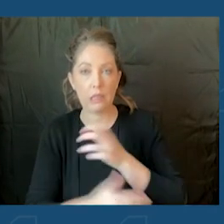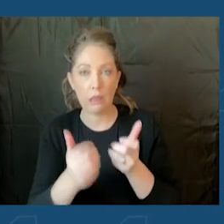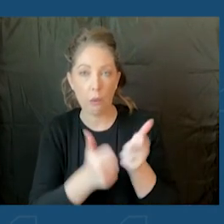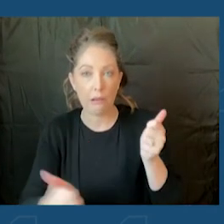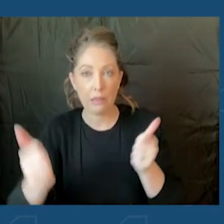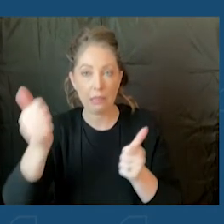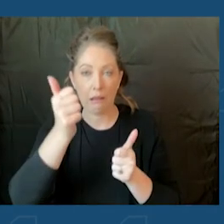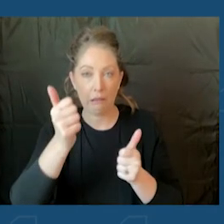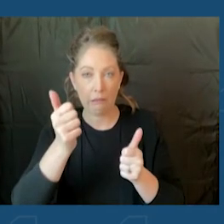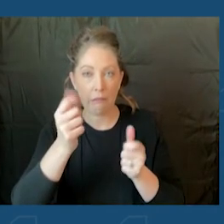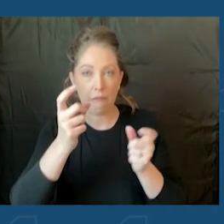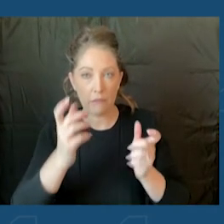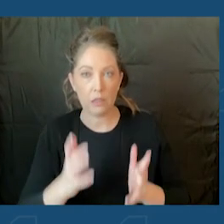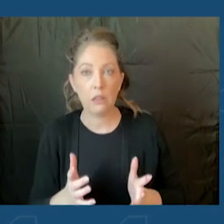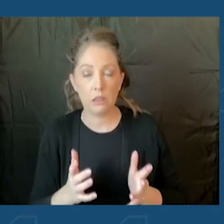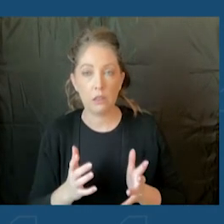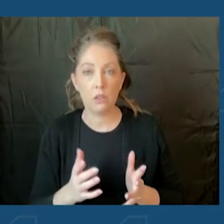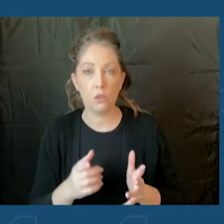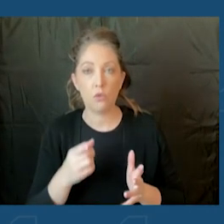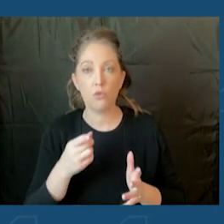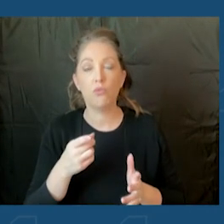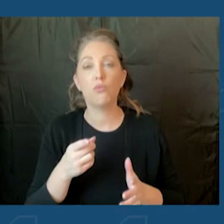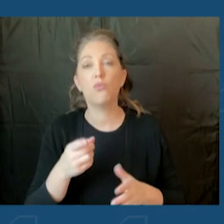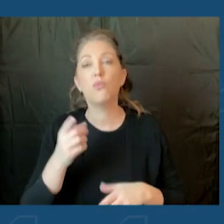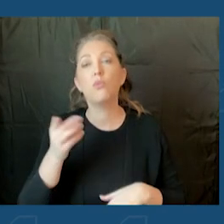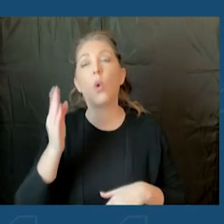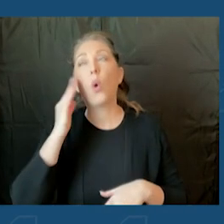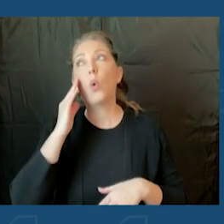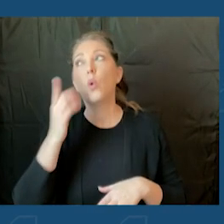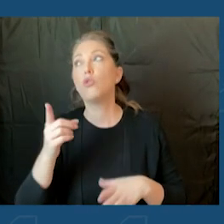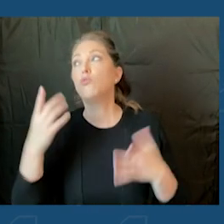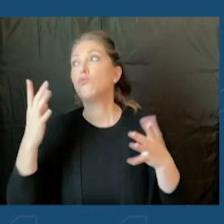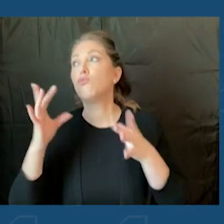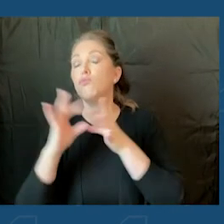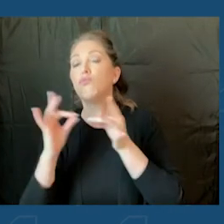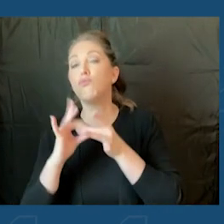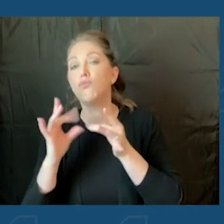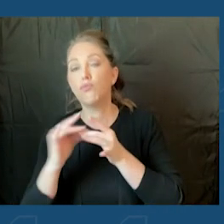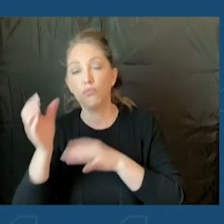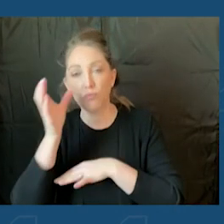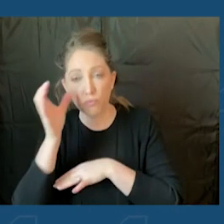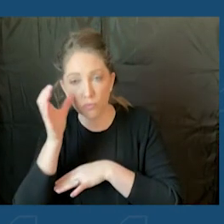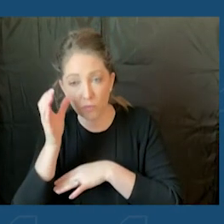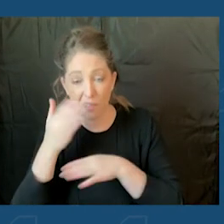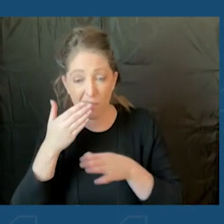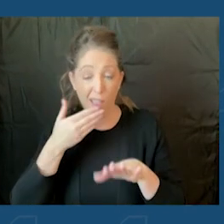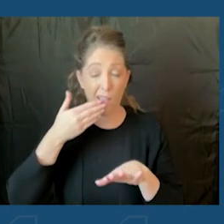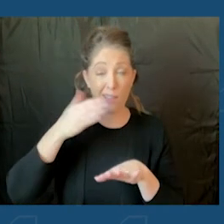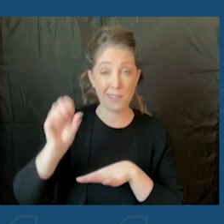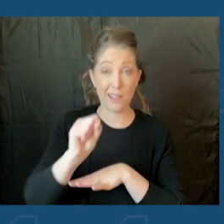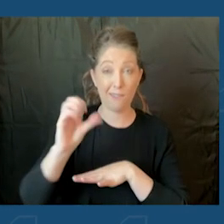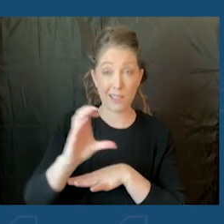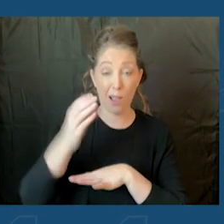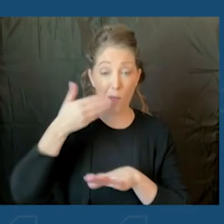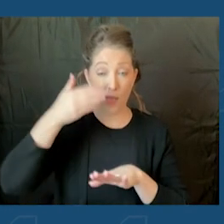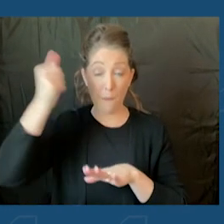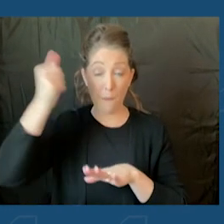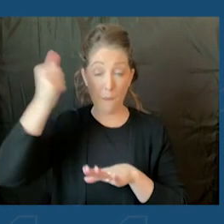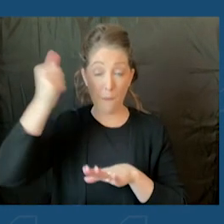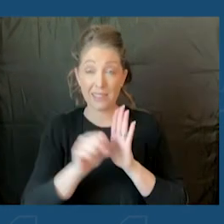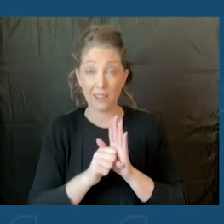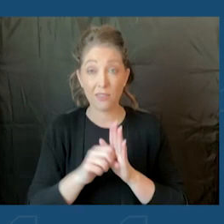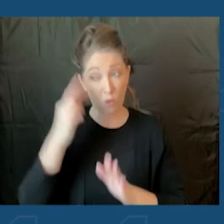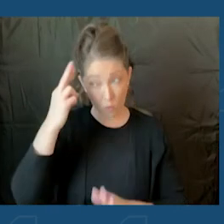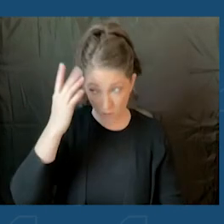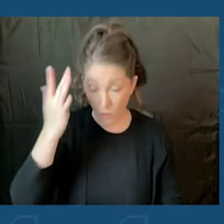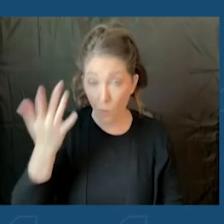You know, you heard a lot of things about Suffolk County being the best in the state. There's a reason why that is.